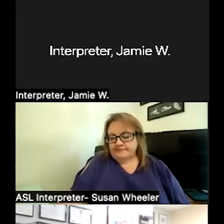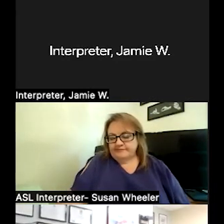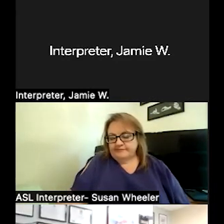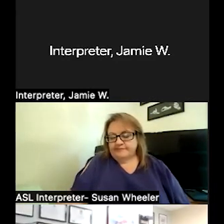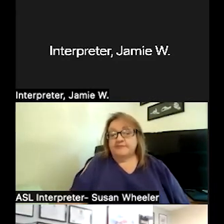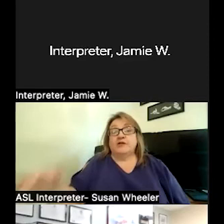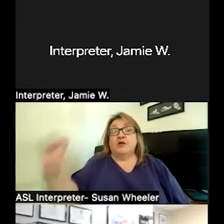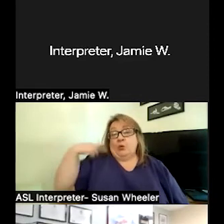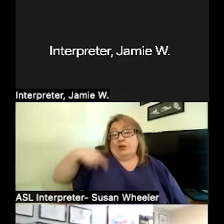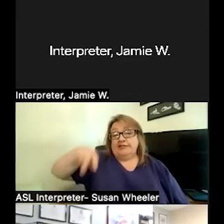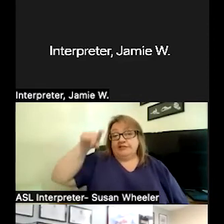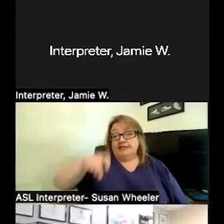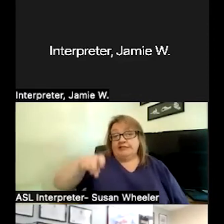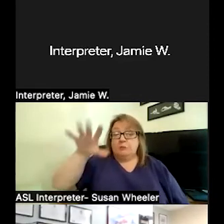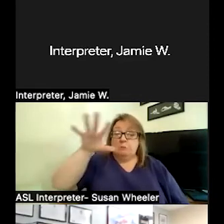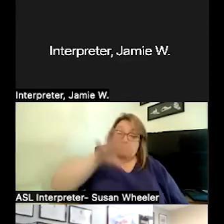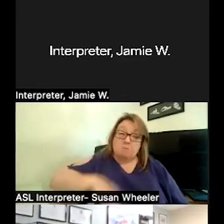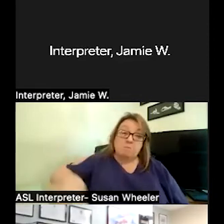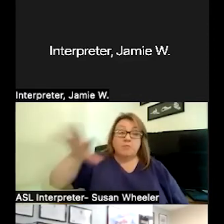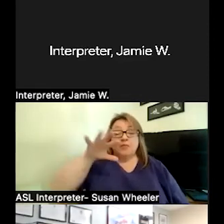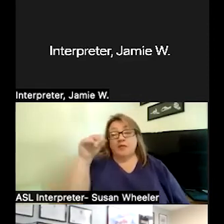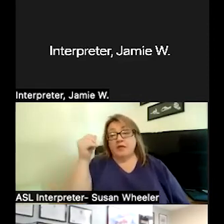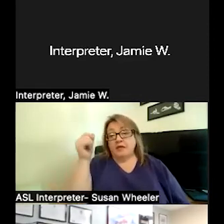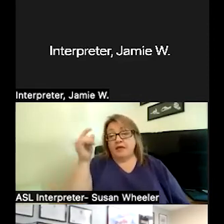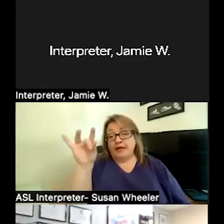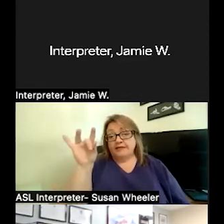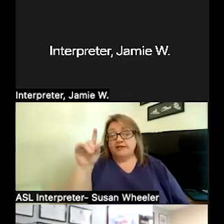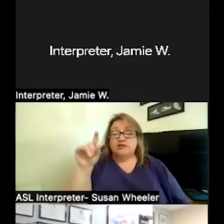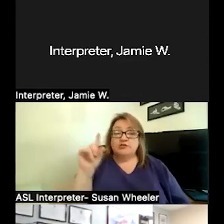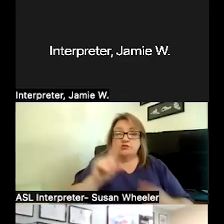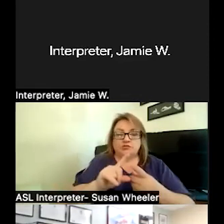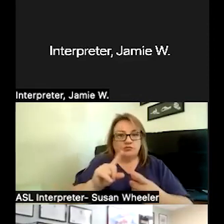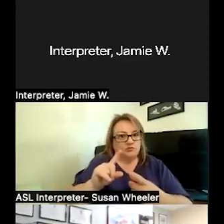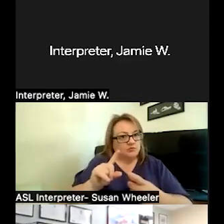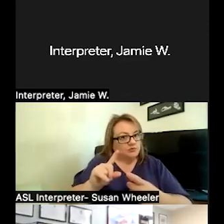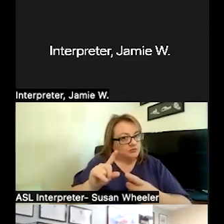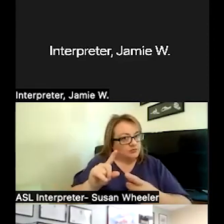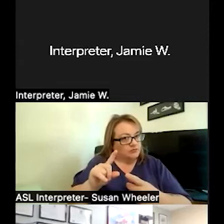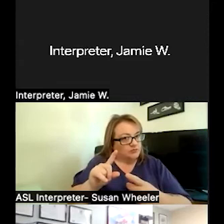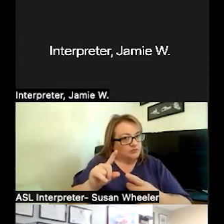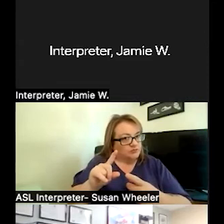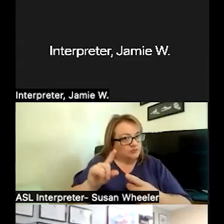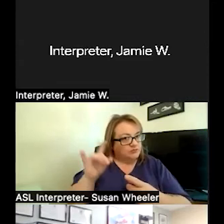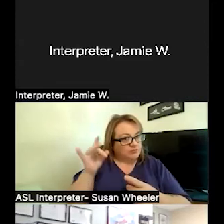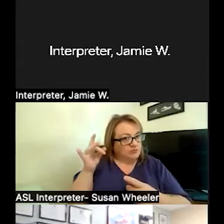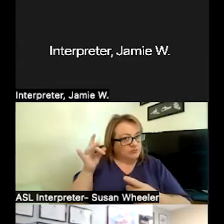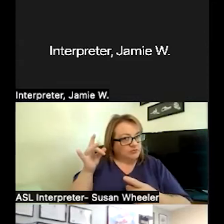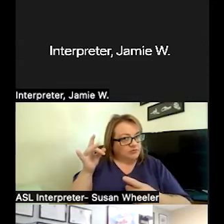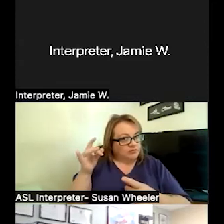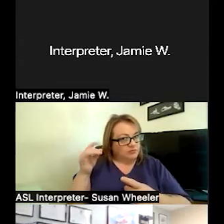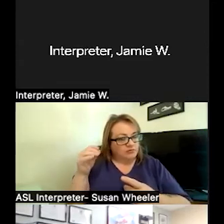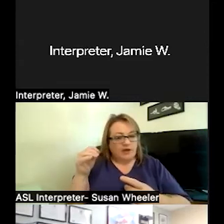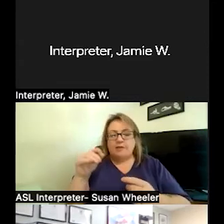Religious needs, there's roughly 18 to 20 major religions throughout the globe, all of which are in the US.